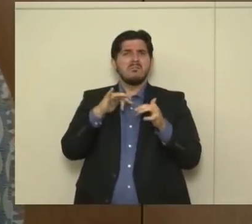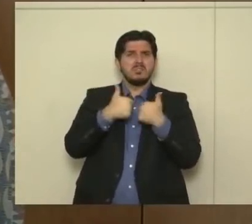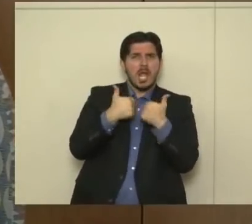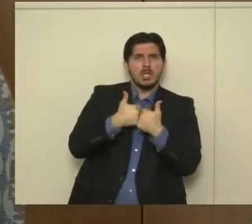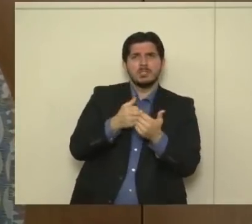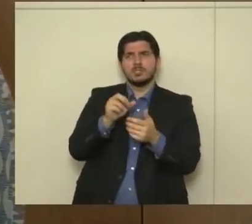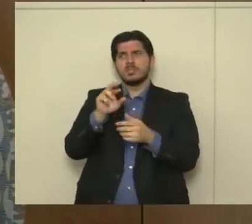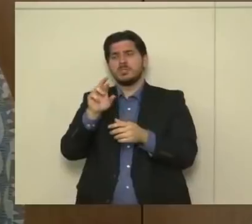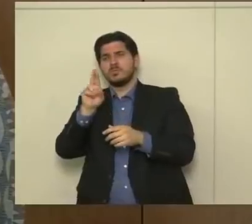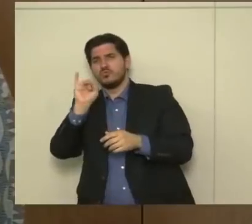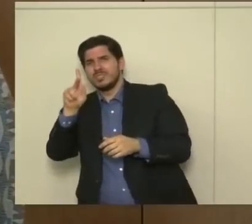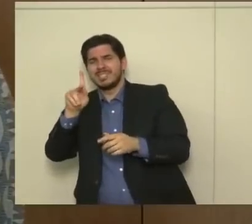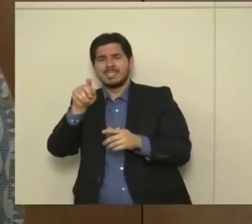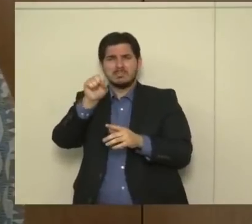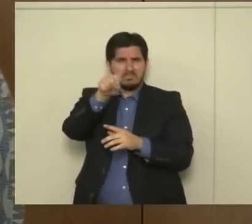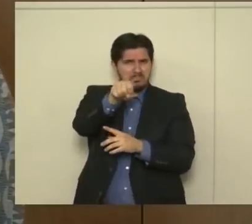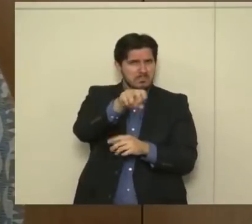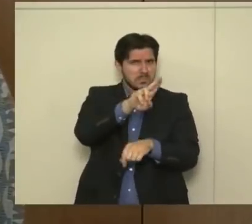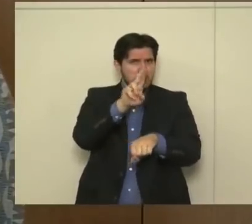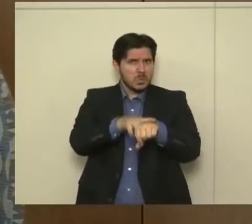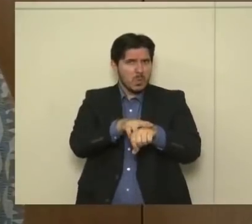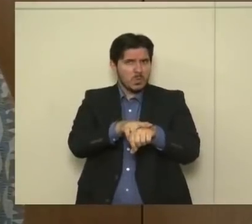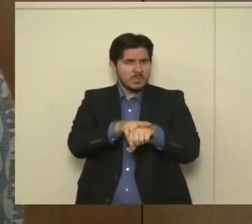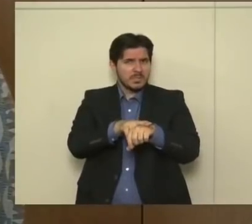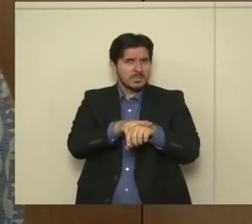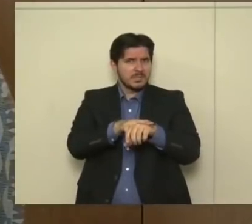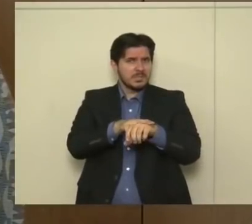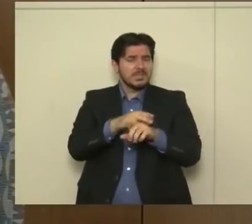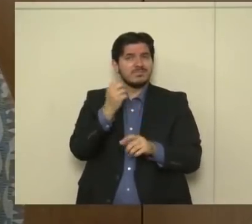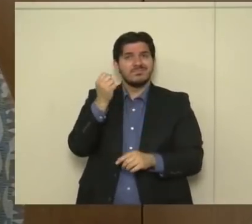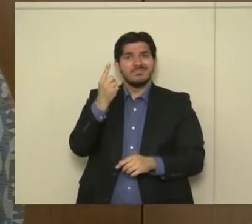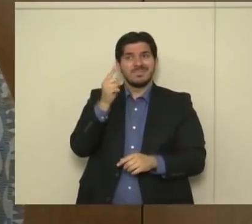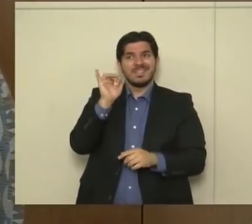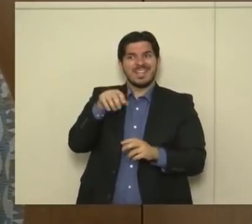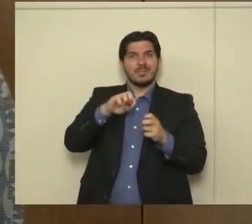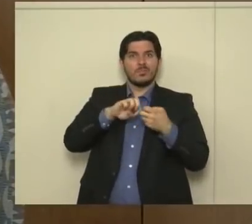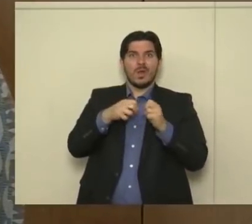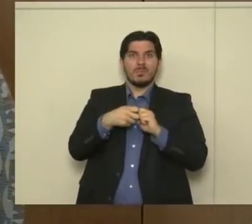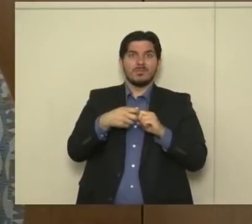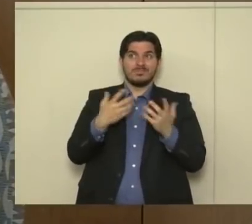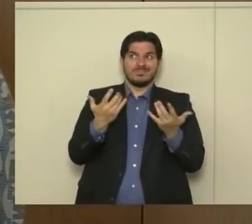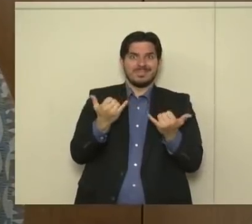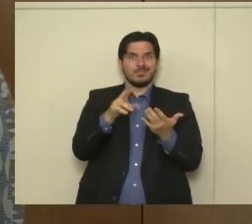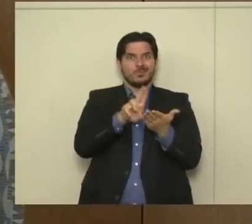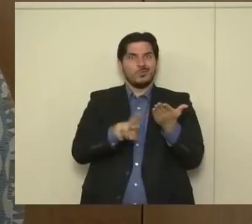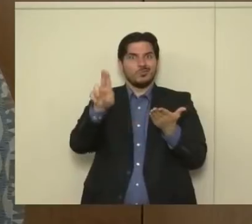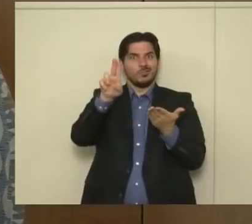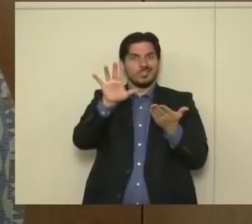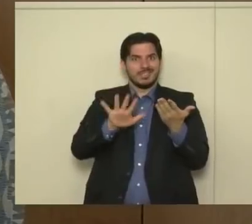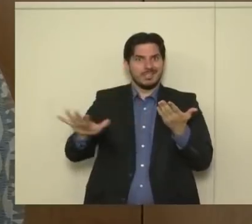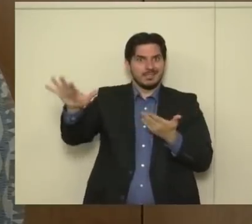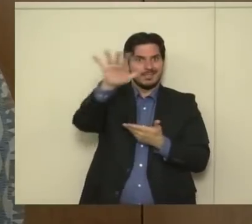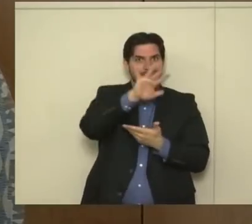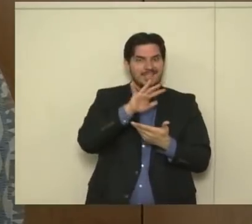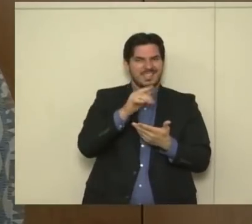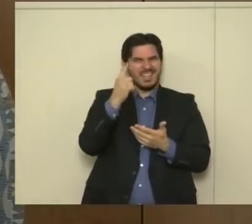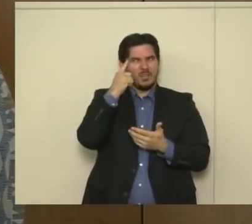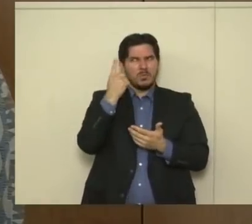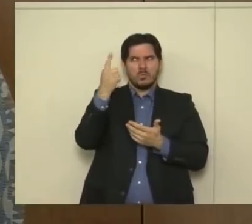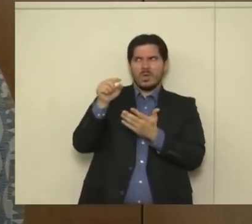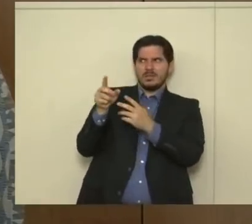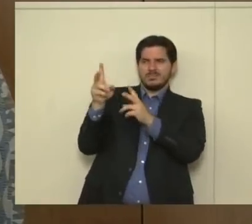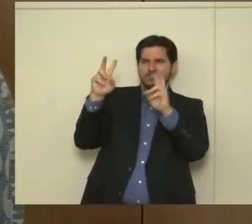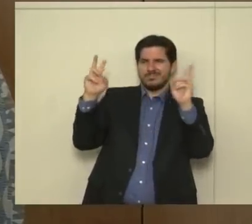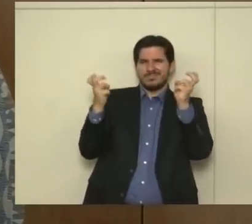risks, and that's been primarily the problem at universities. And there was a university student who said, for the first time